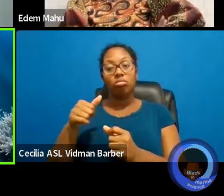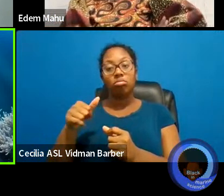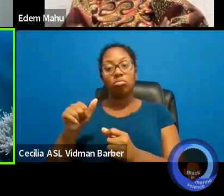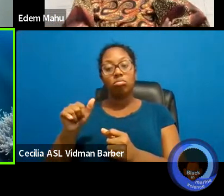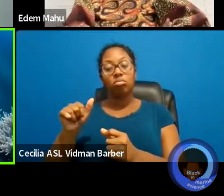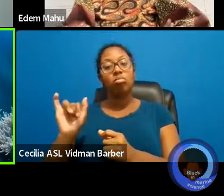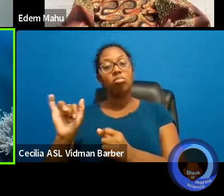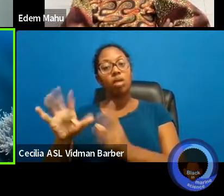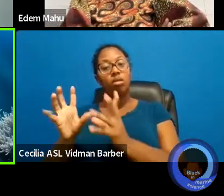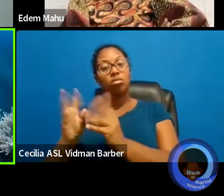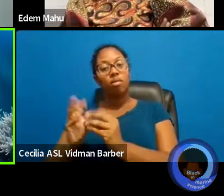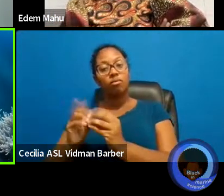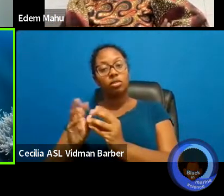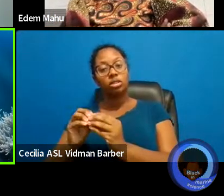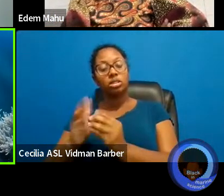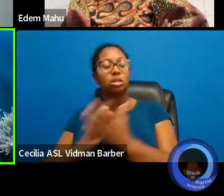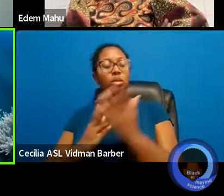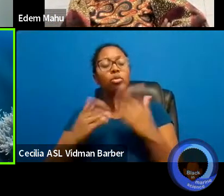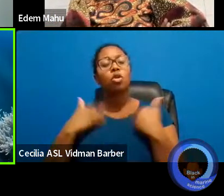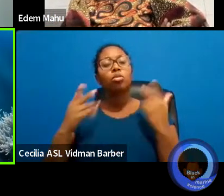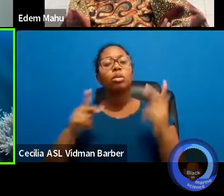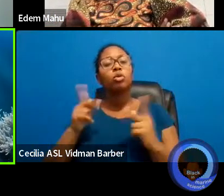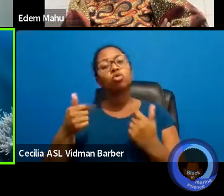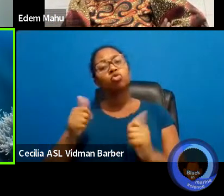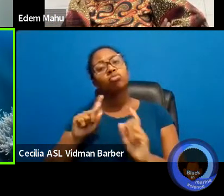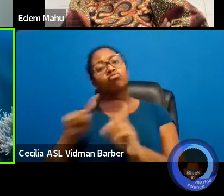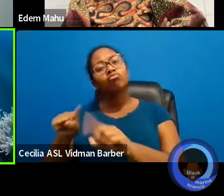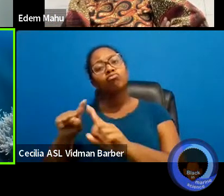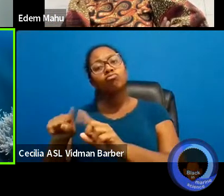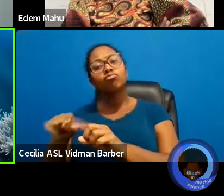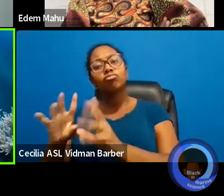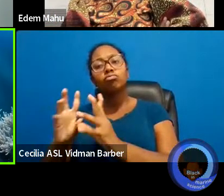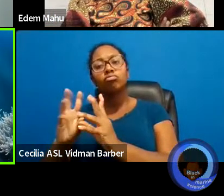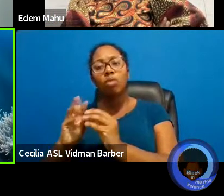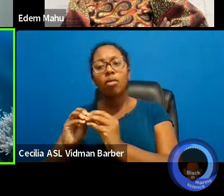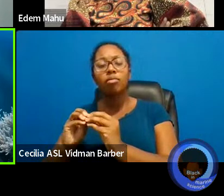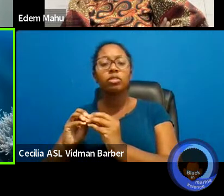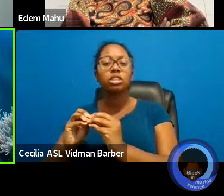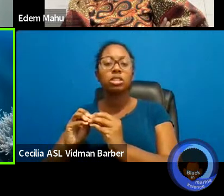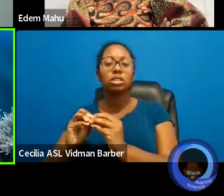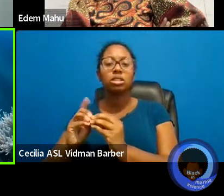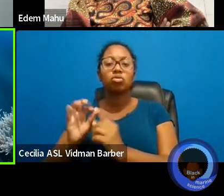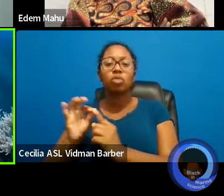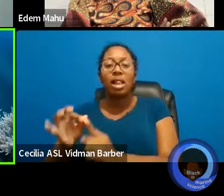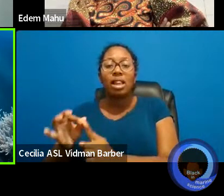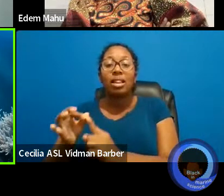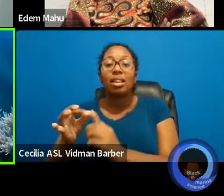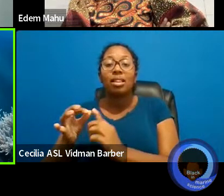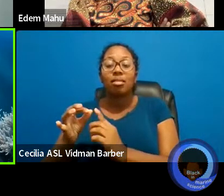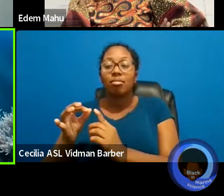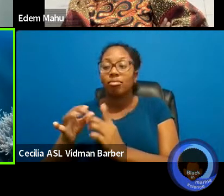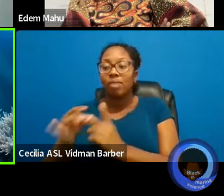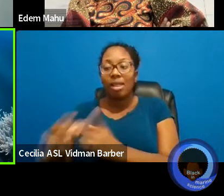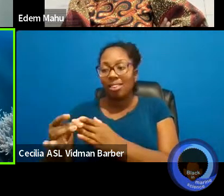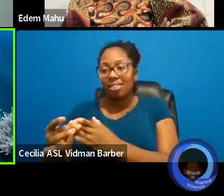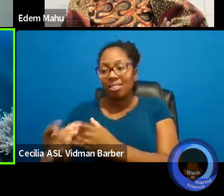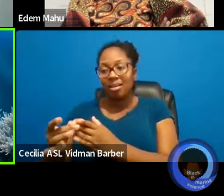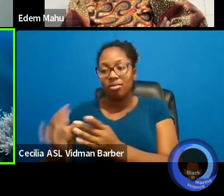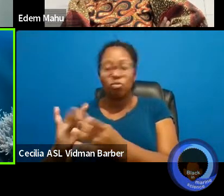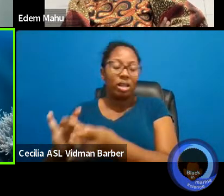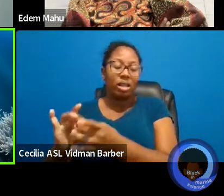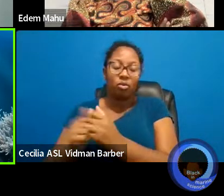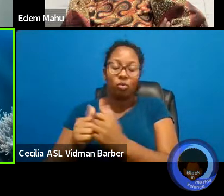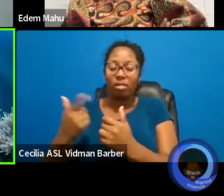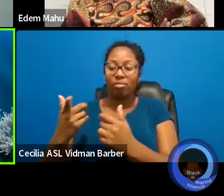attending conferences or meetings related to climate change or the ocean, because of lack of experience, you